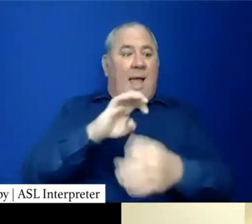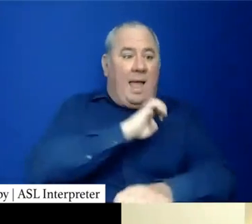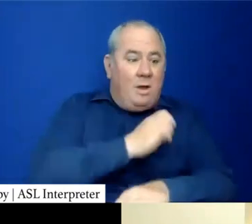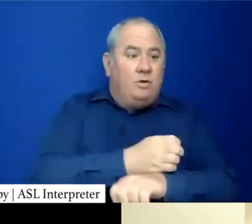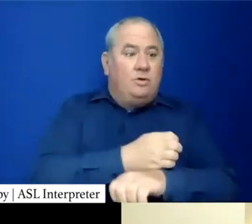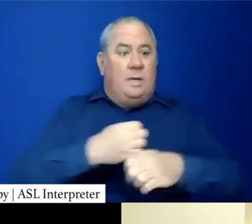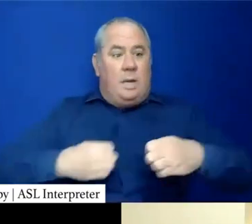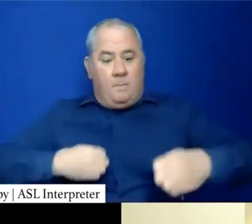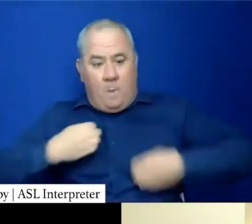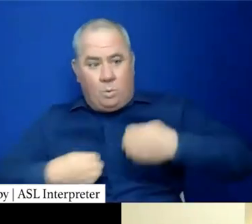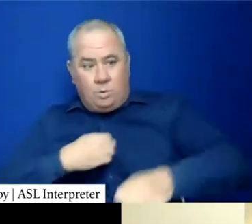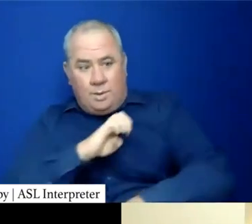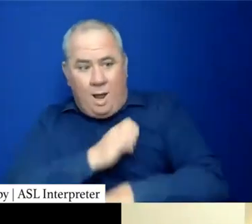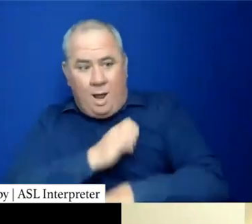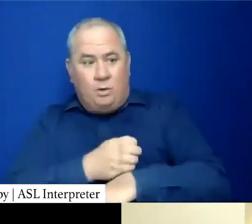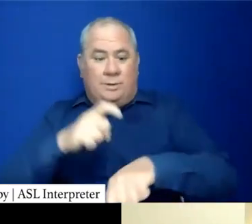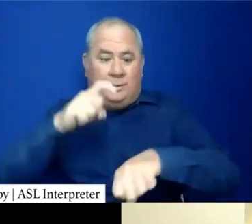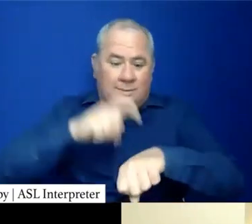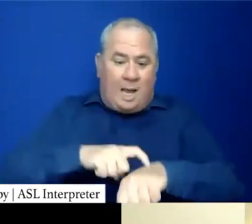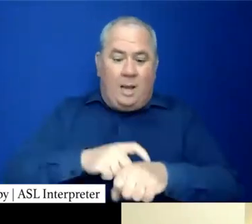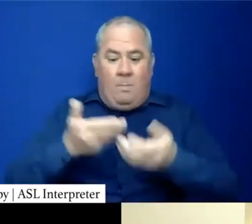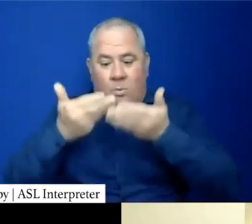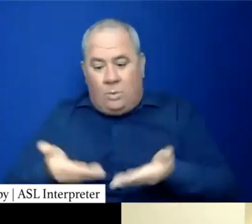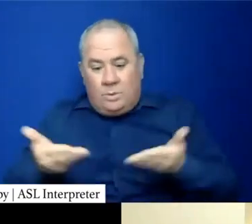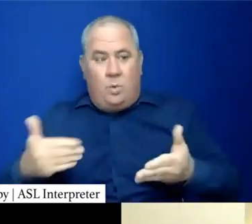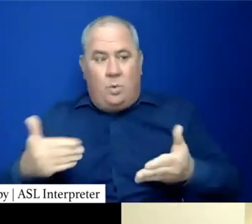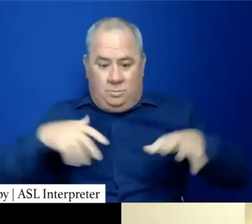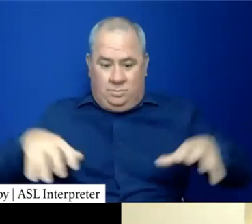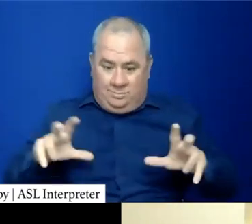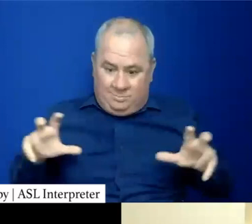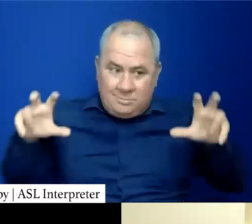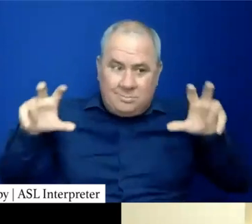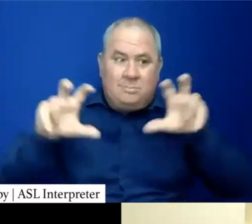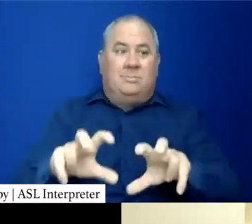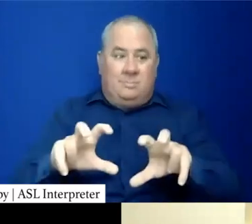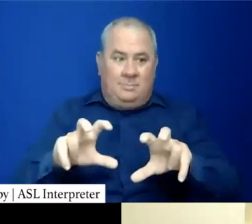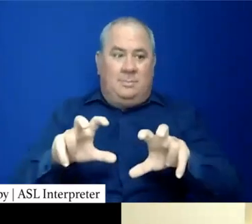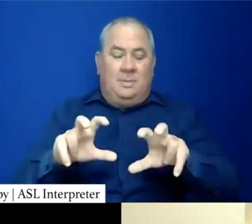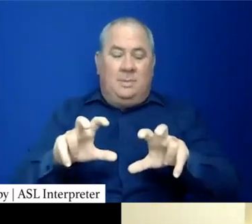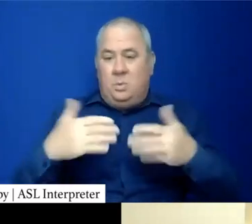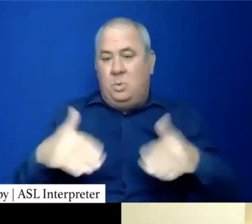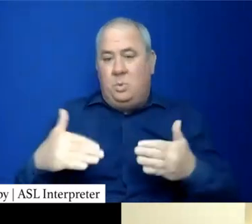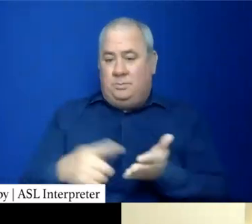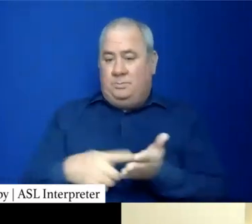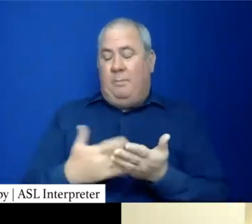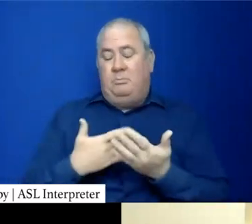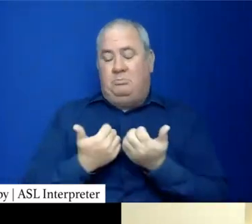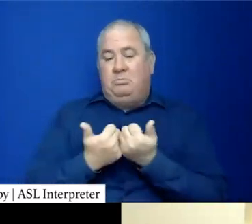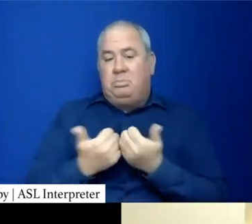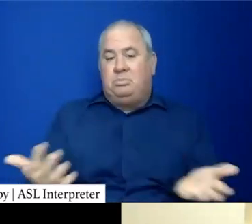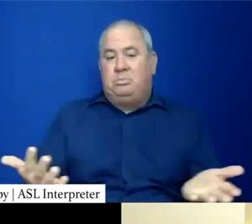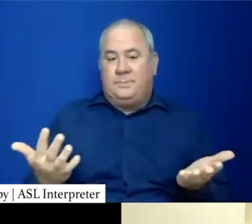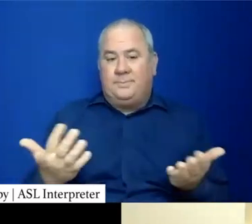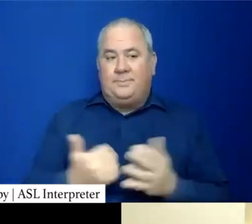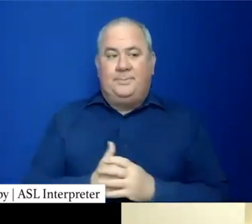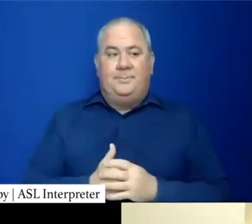lot of resources, and it gets tiring. And you can't expect one or two people